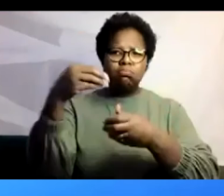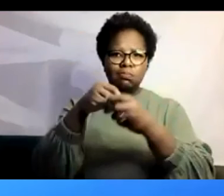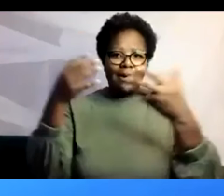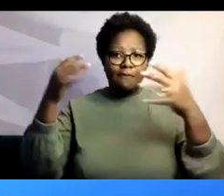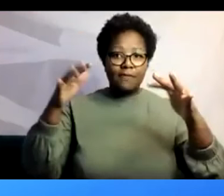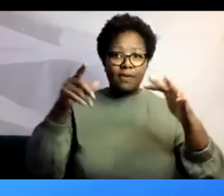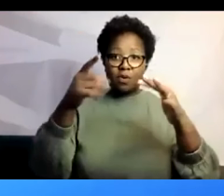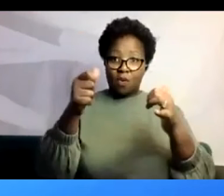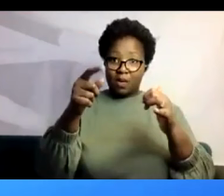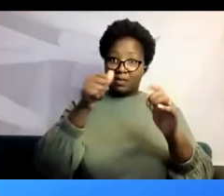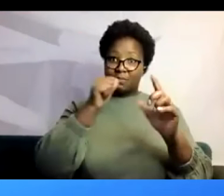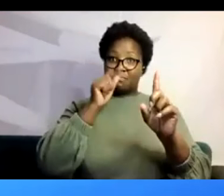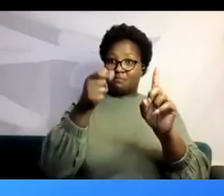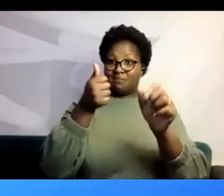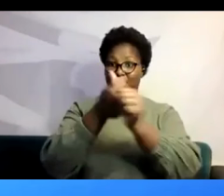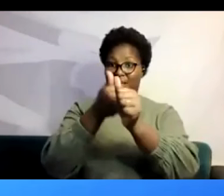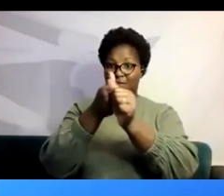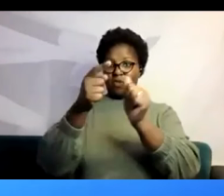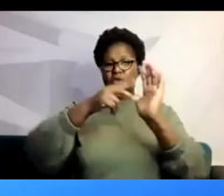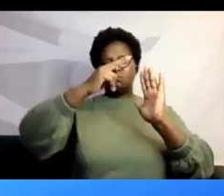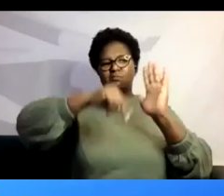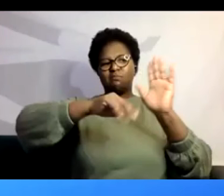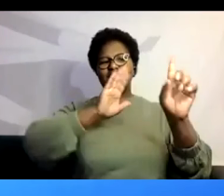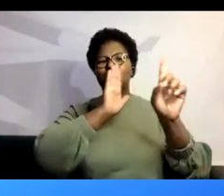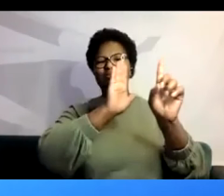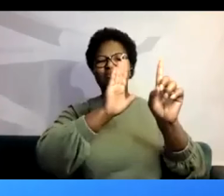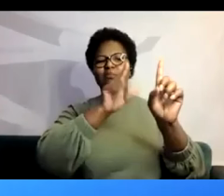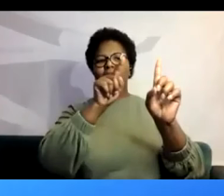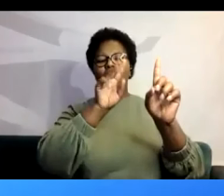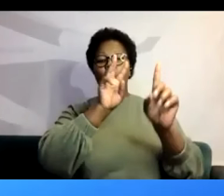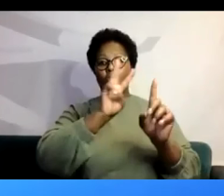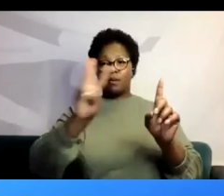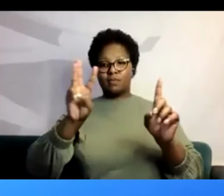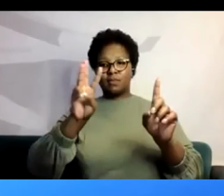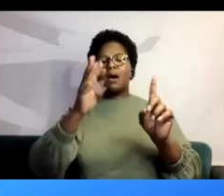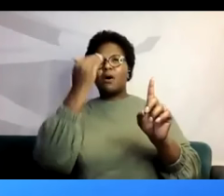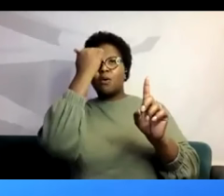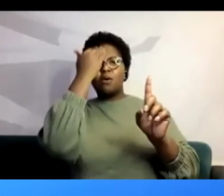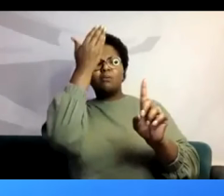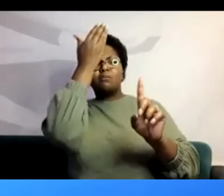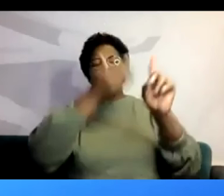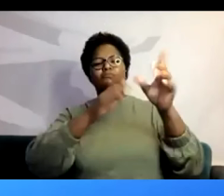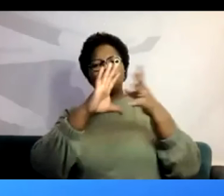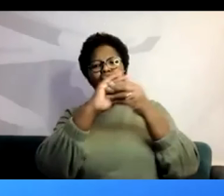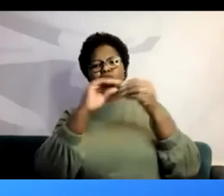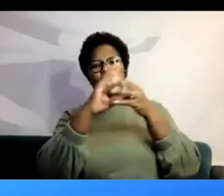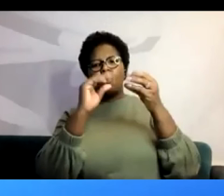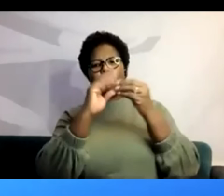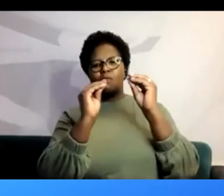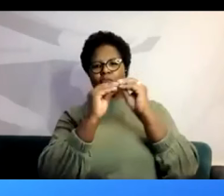her accomplishments in the technology guide on our website. Next slide, please.